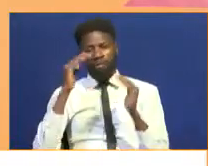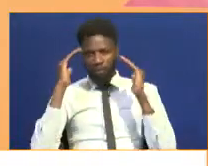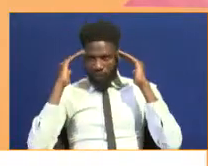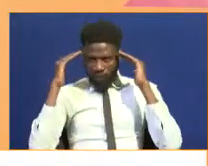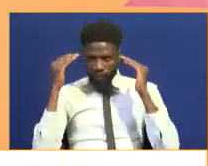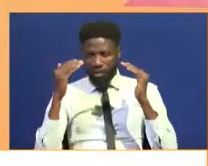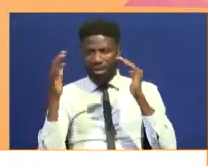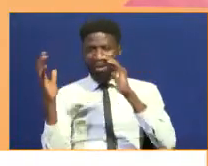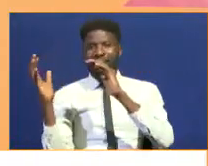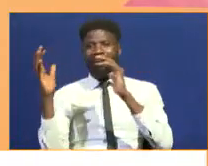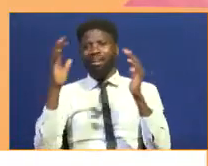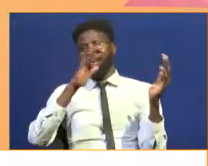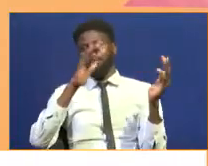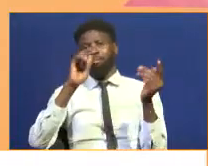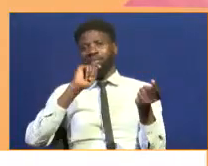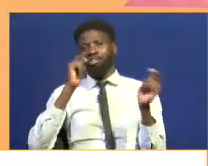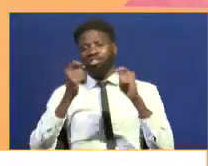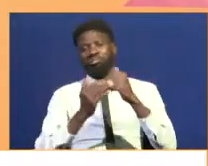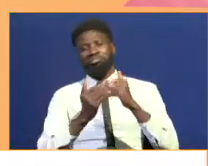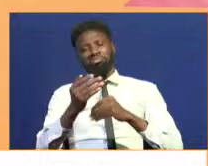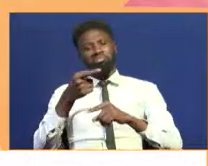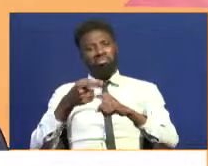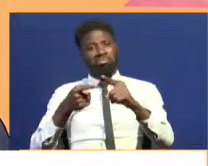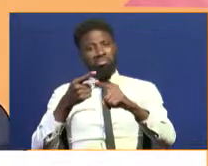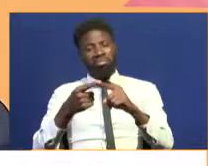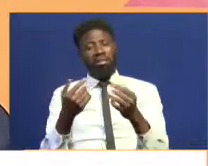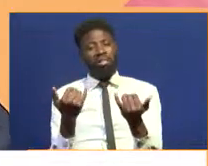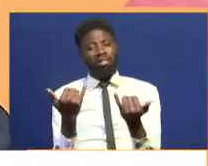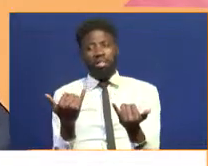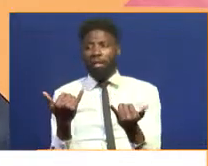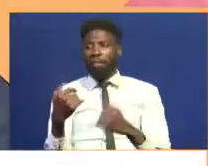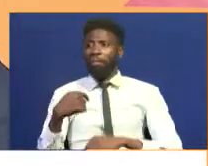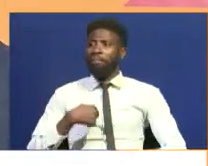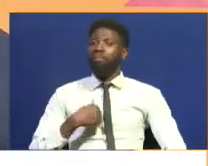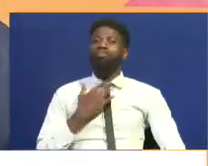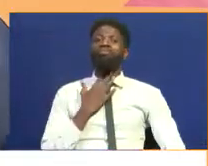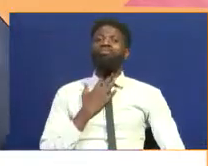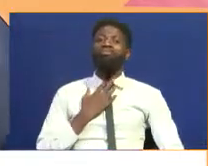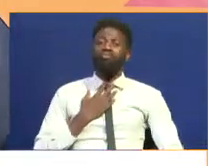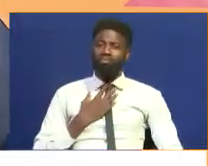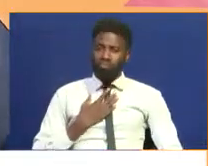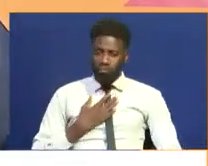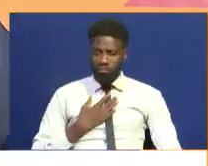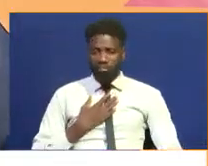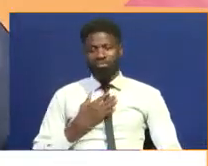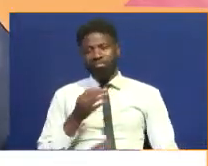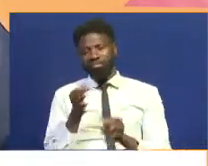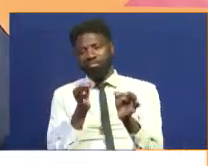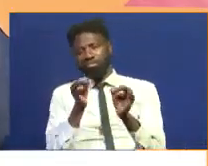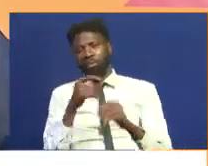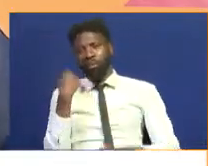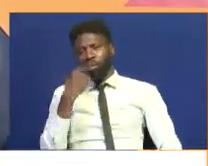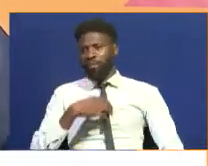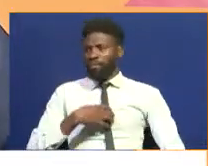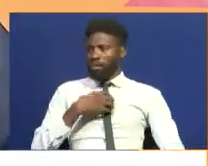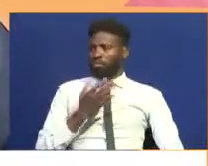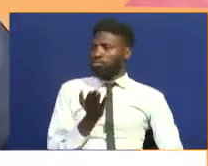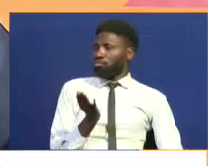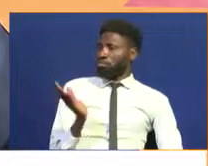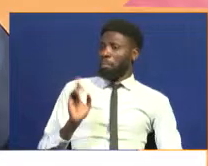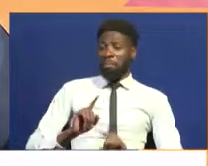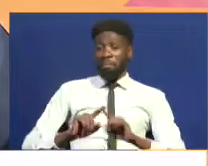come. And of course, that's a conversation that we are going to have here. I'm about to unveil my list of guests. But before we do that, I would just want to